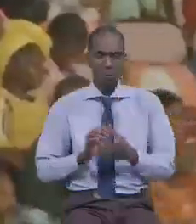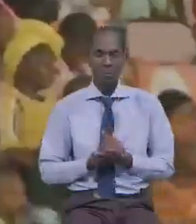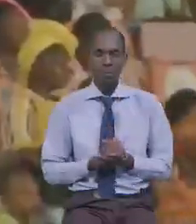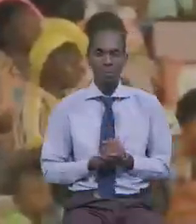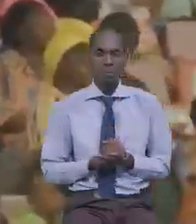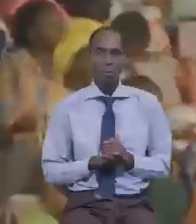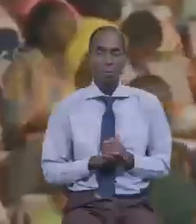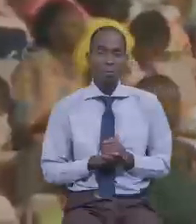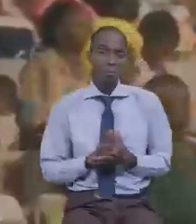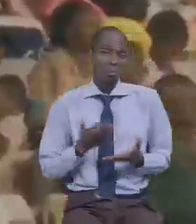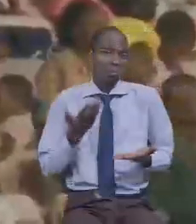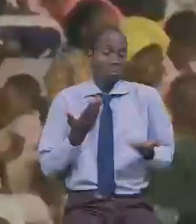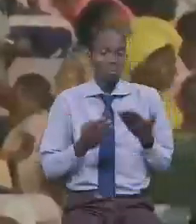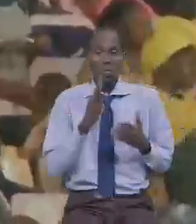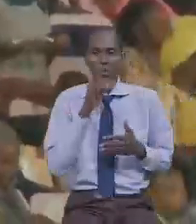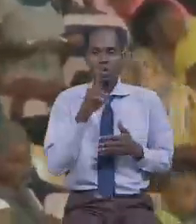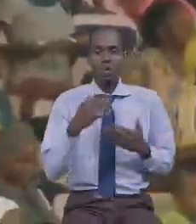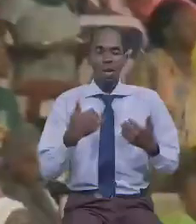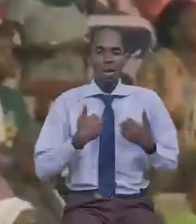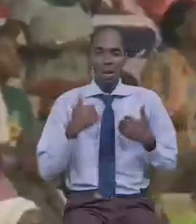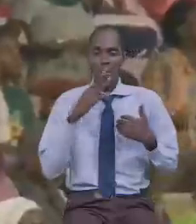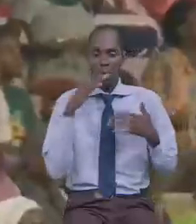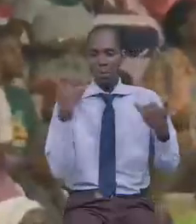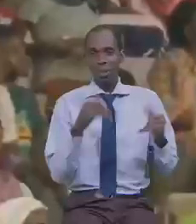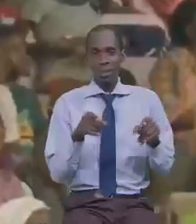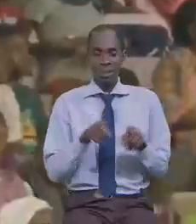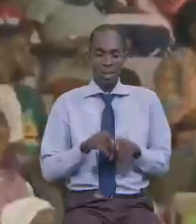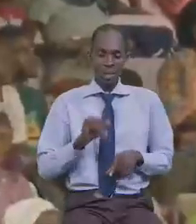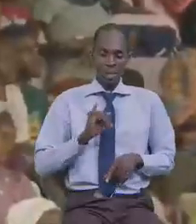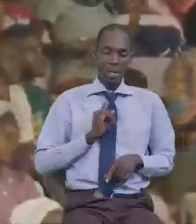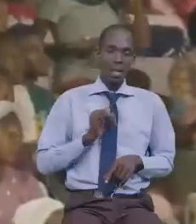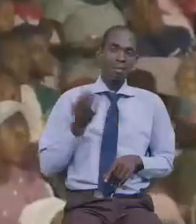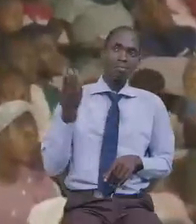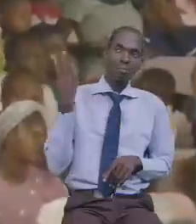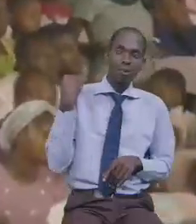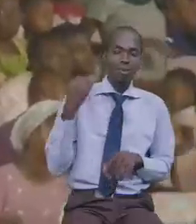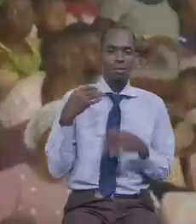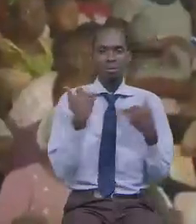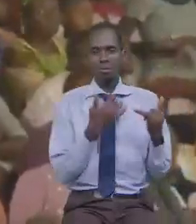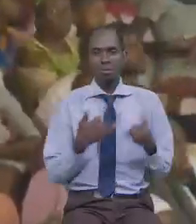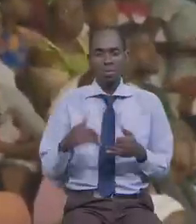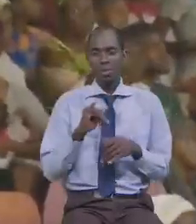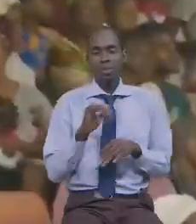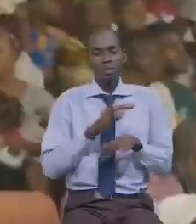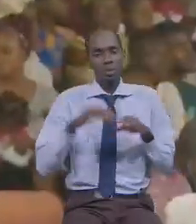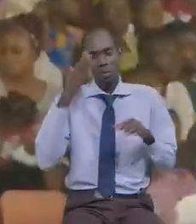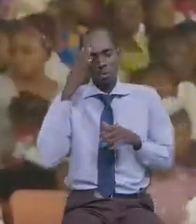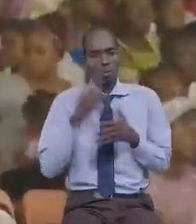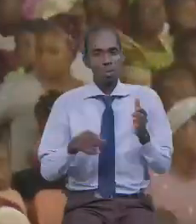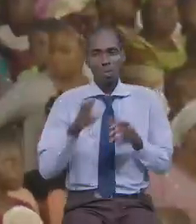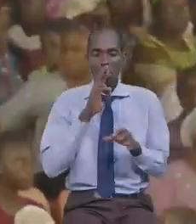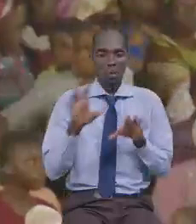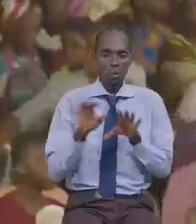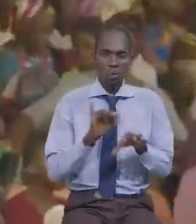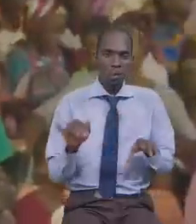Maybe you've been playing like I was playing. You've been, you know, doing whatever like I was doing. And I didn't have any